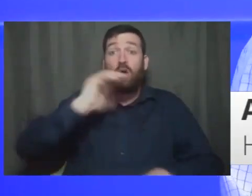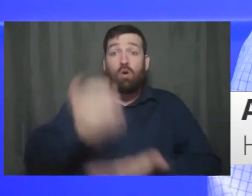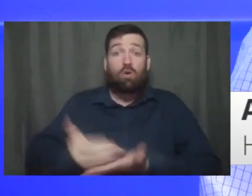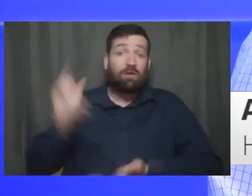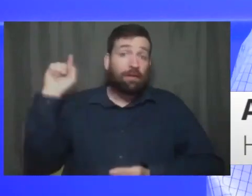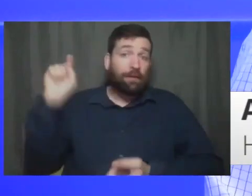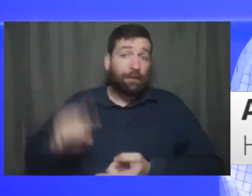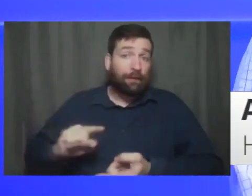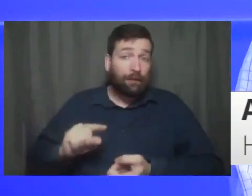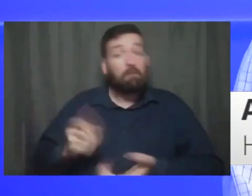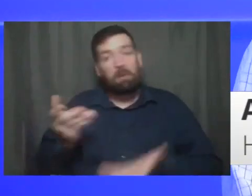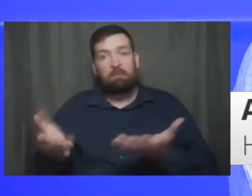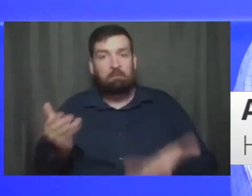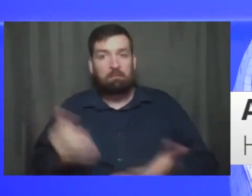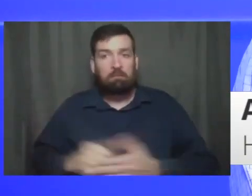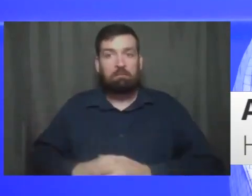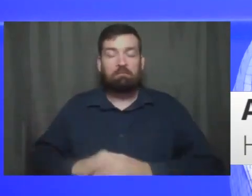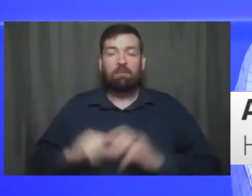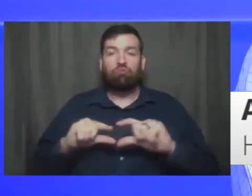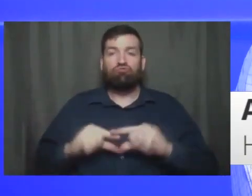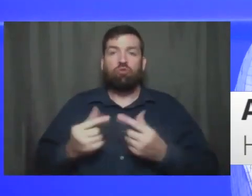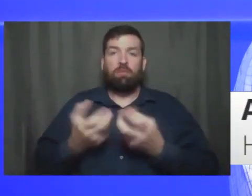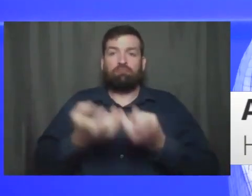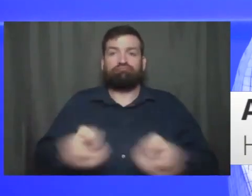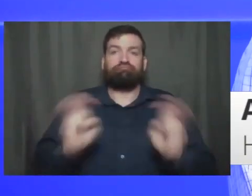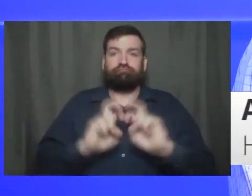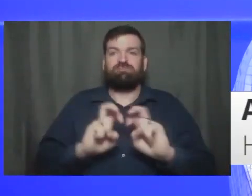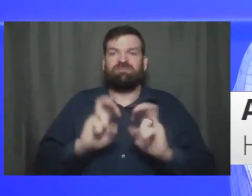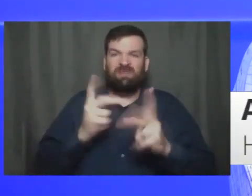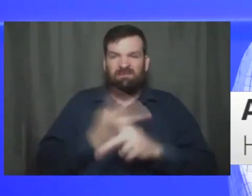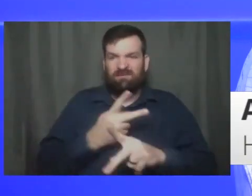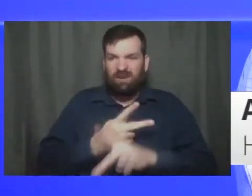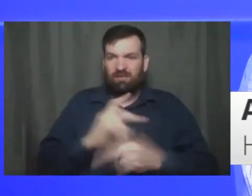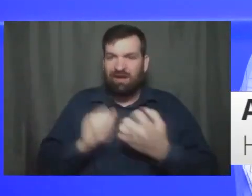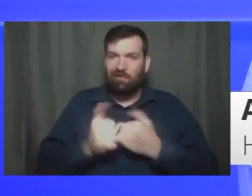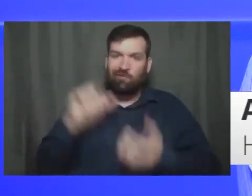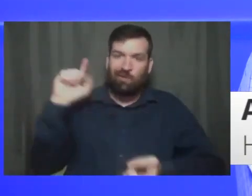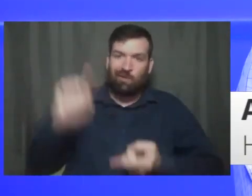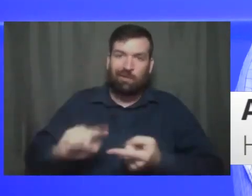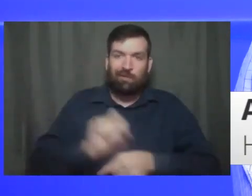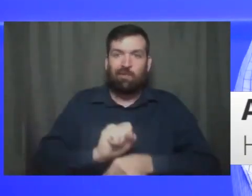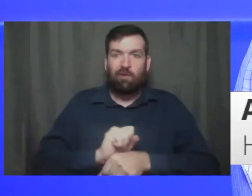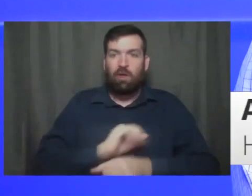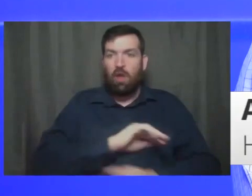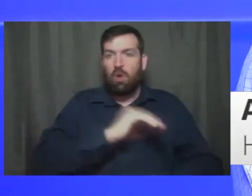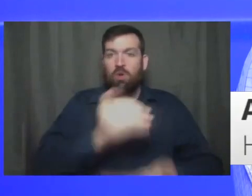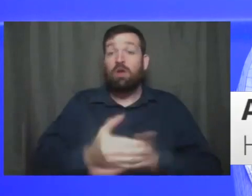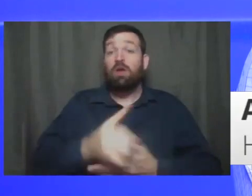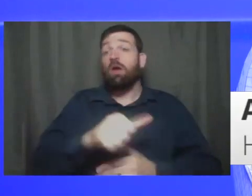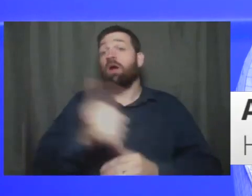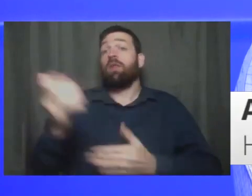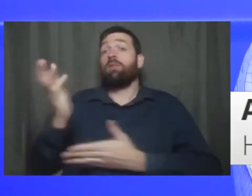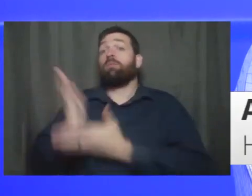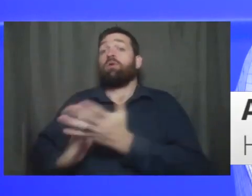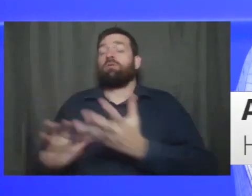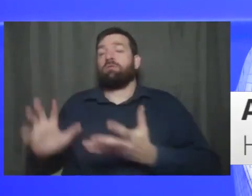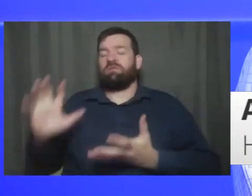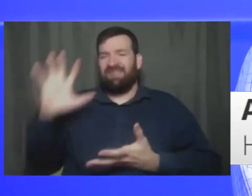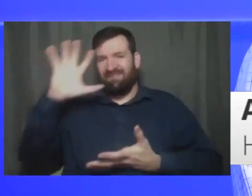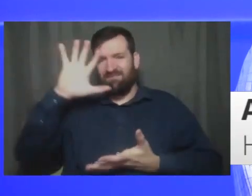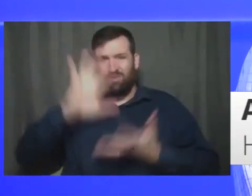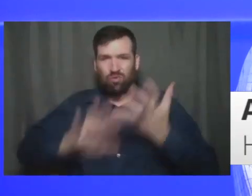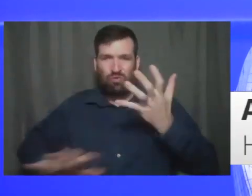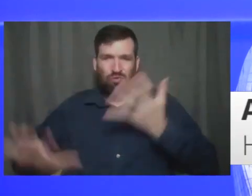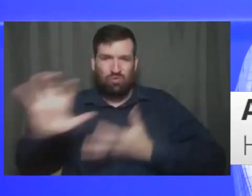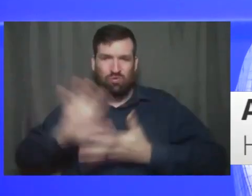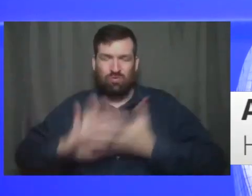a matter of the group coming and figuring out how to lessen the workload. Another piece that we sometimes forget is the confusion at work. Sometimes people